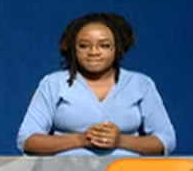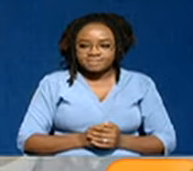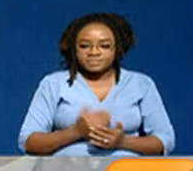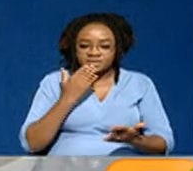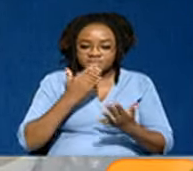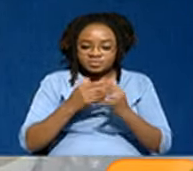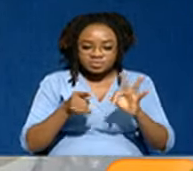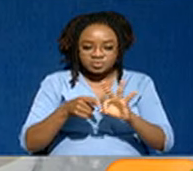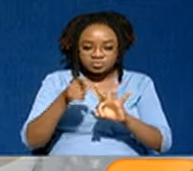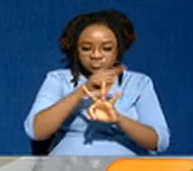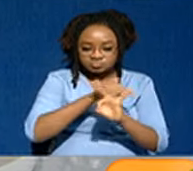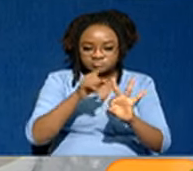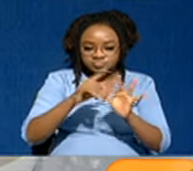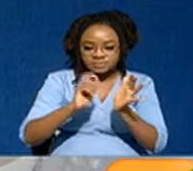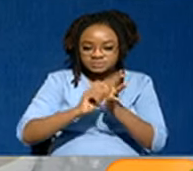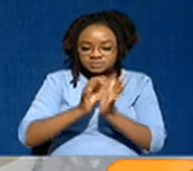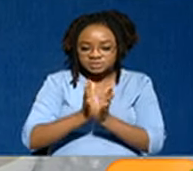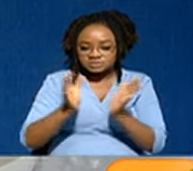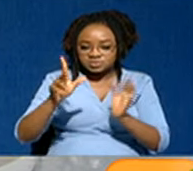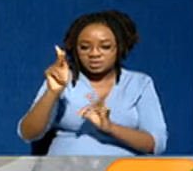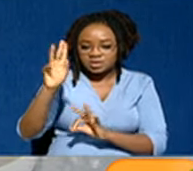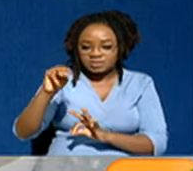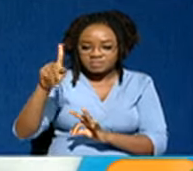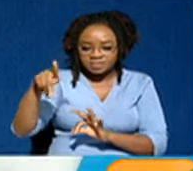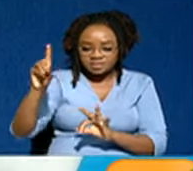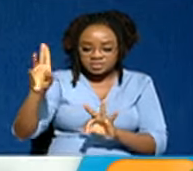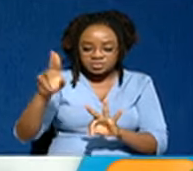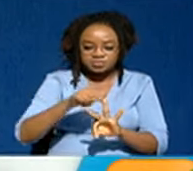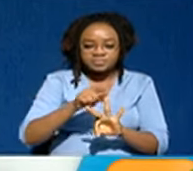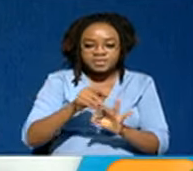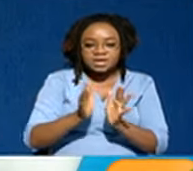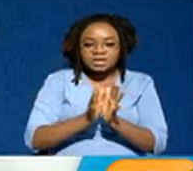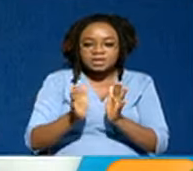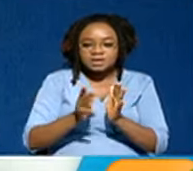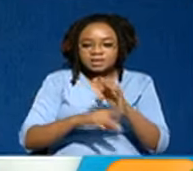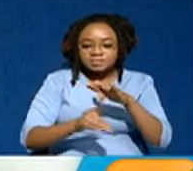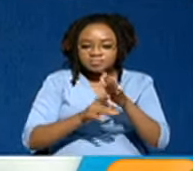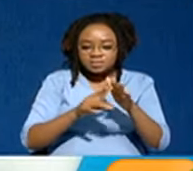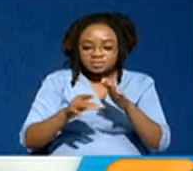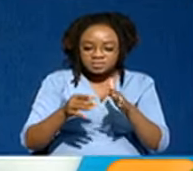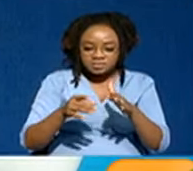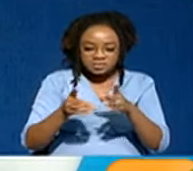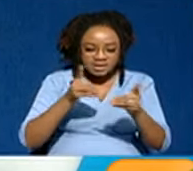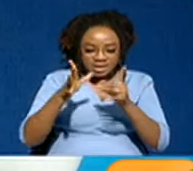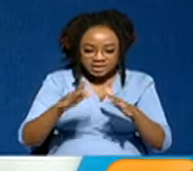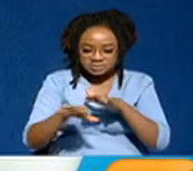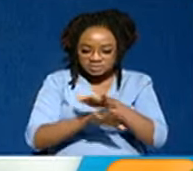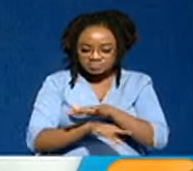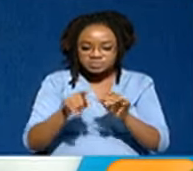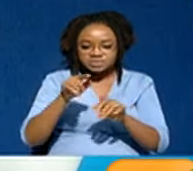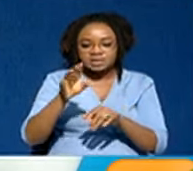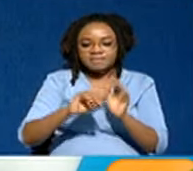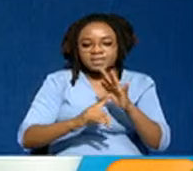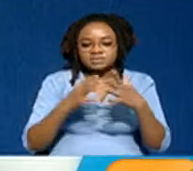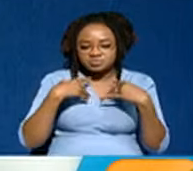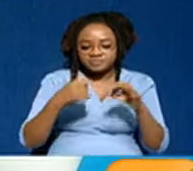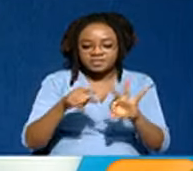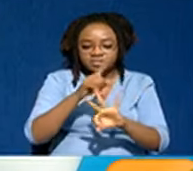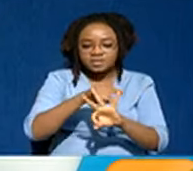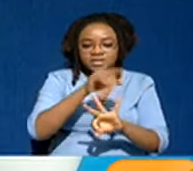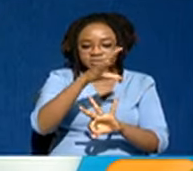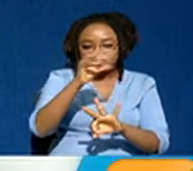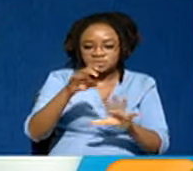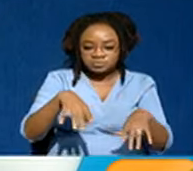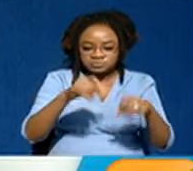General, KMPDU, Dr. Sultan Matende Chero, Deputy Director General, Ministry of Health, and Peterson Washira, Kenya Union of Clinical Officers Chairperson.